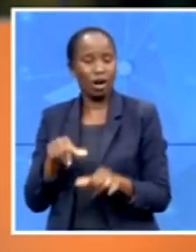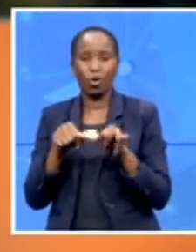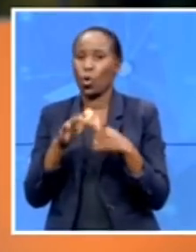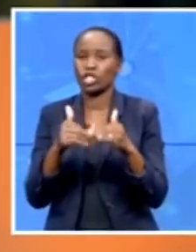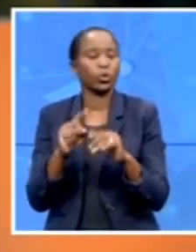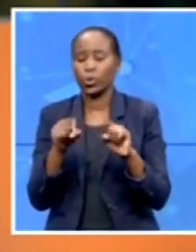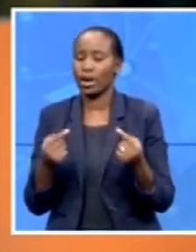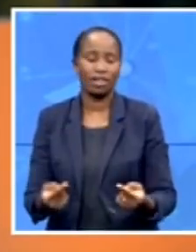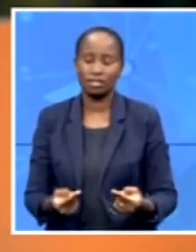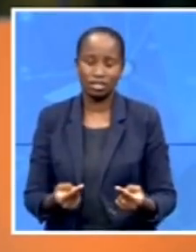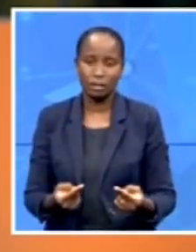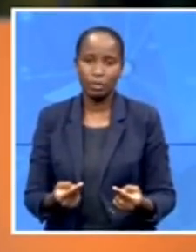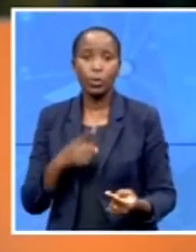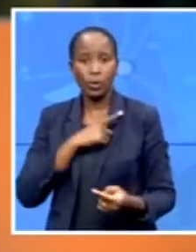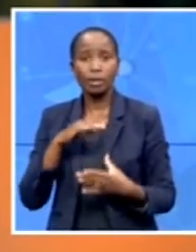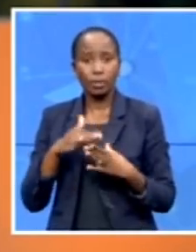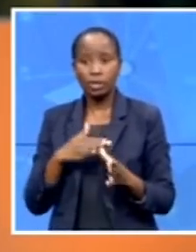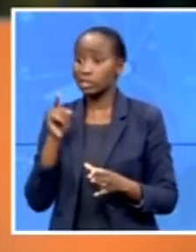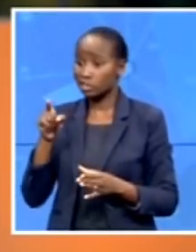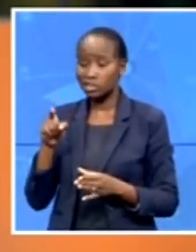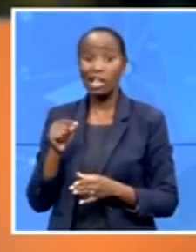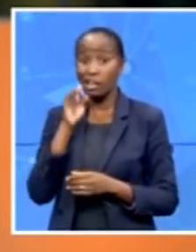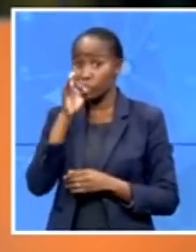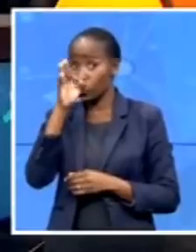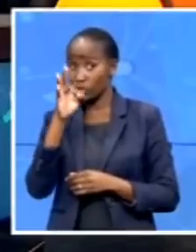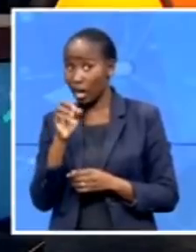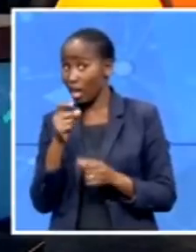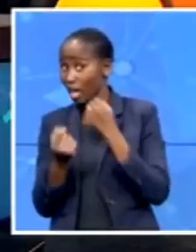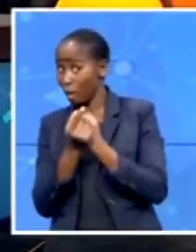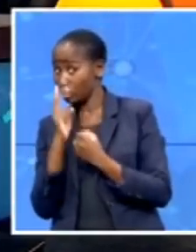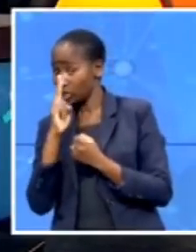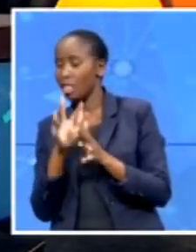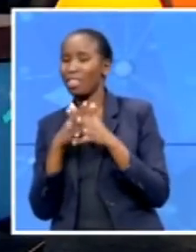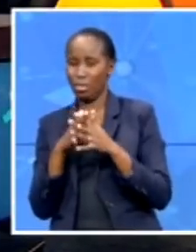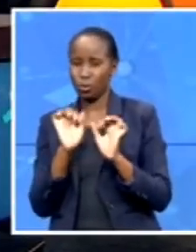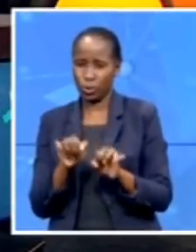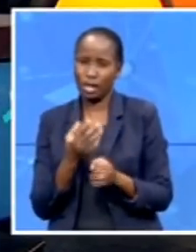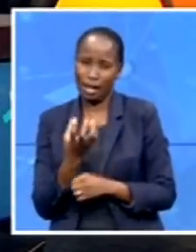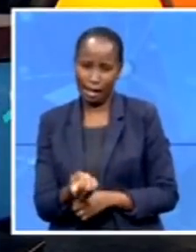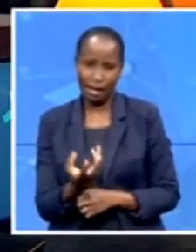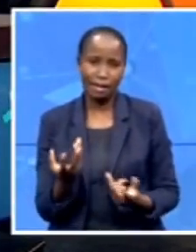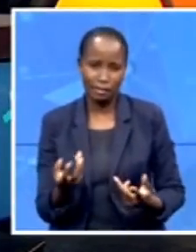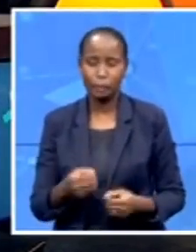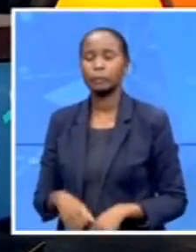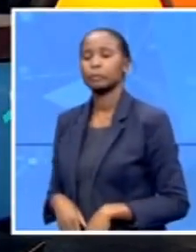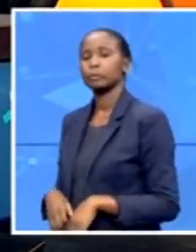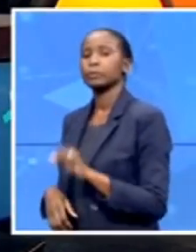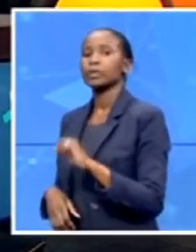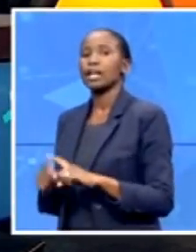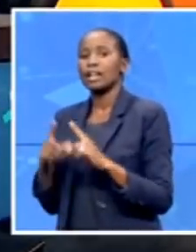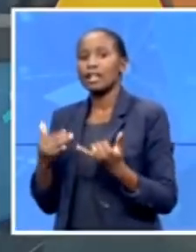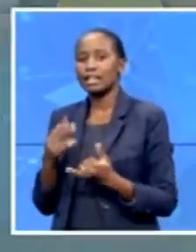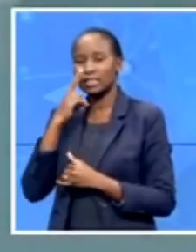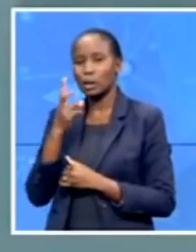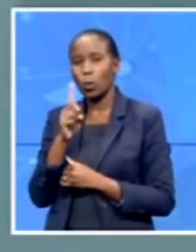unbearable future if that is the way it is. Terry, without preempting, obviously, how everything will pan out come midnight tonight,